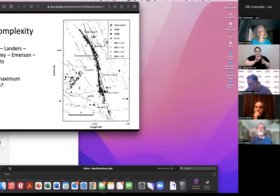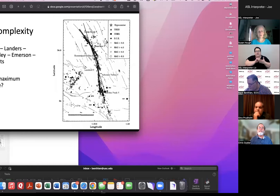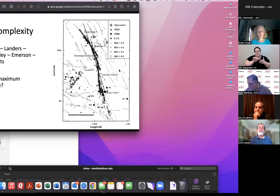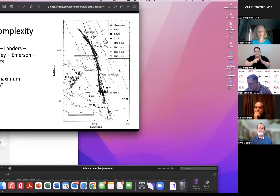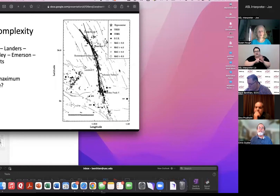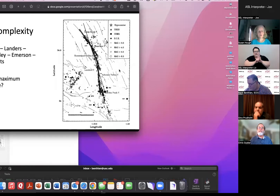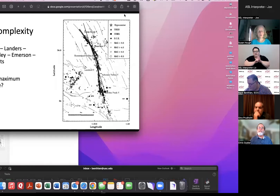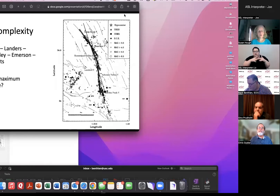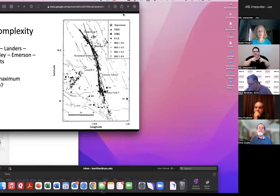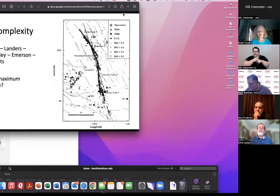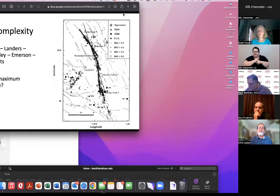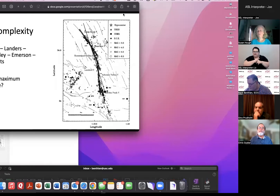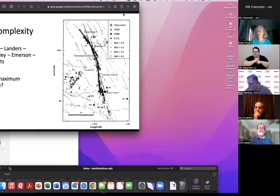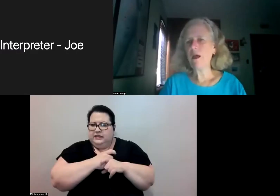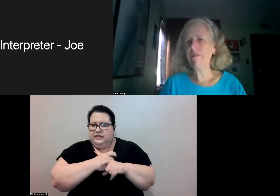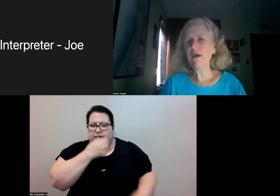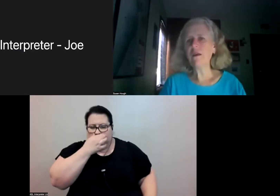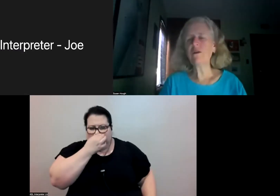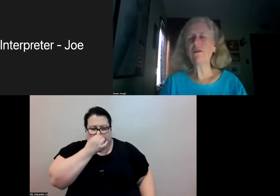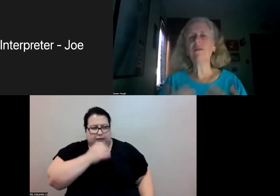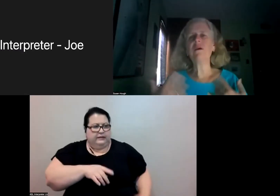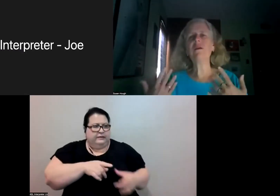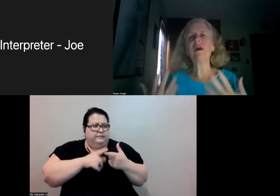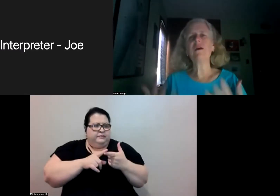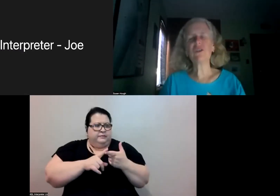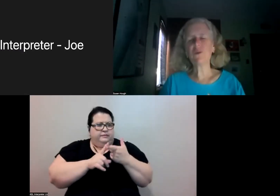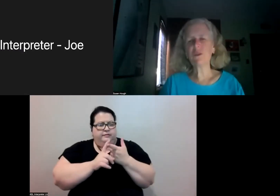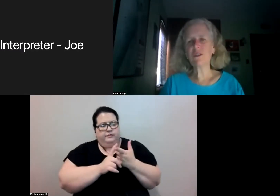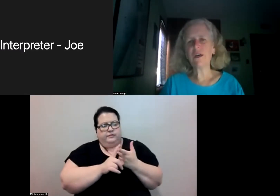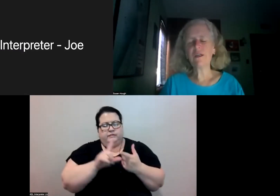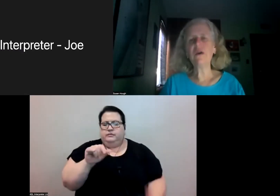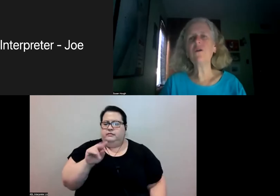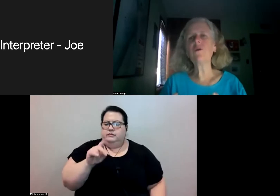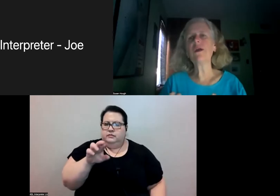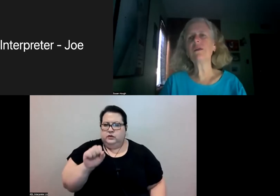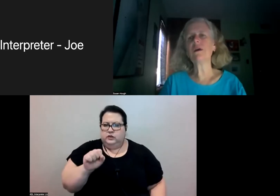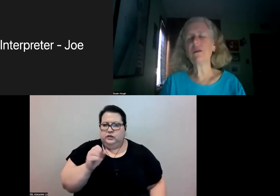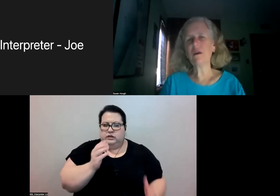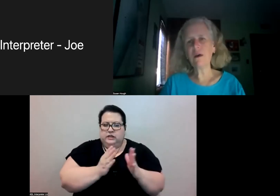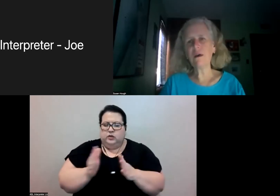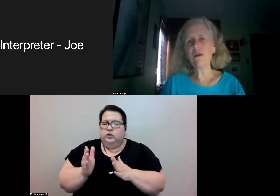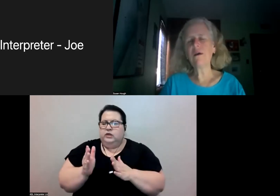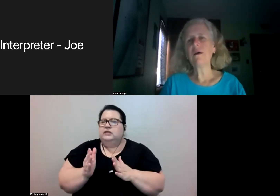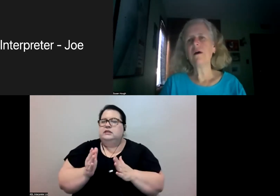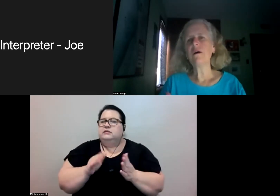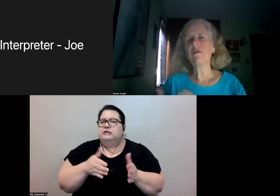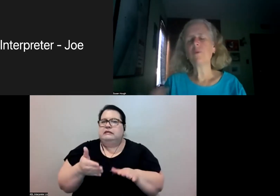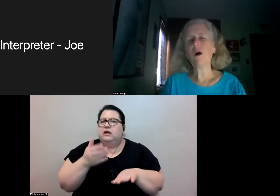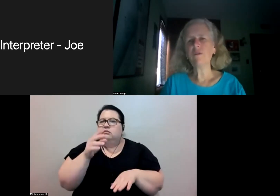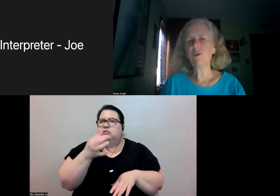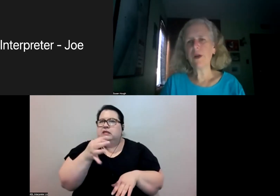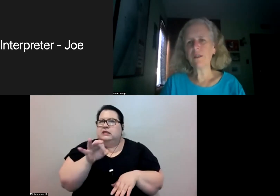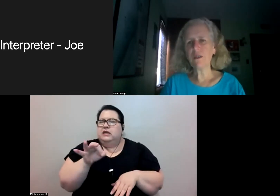of complexity. And then the lander sequence died down. 1999,